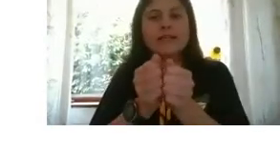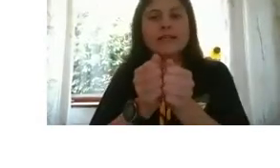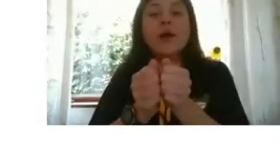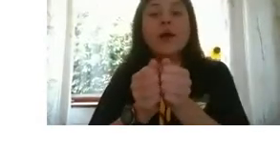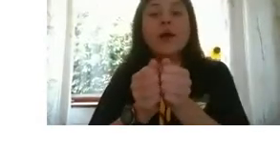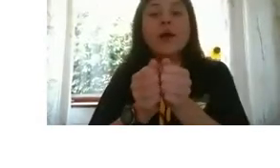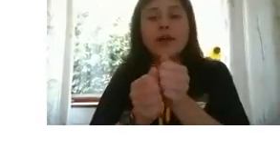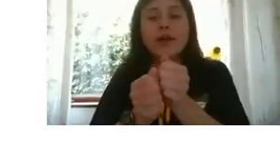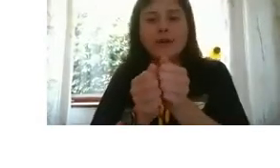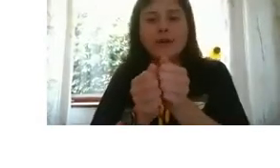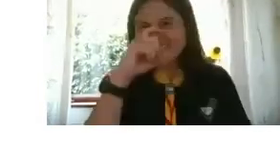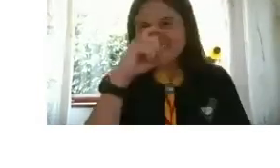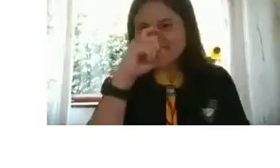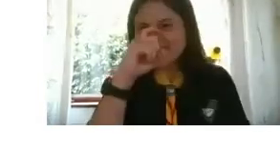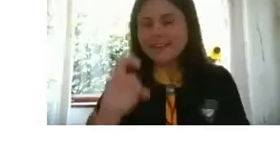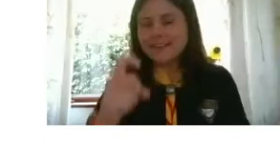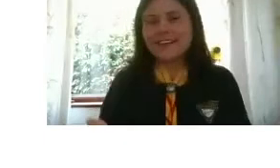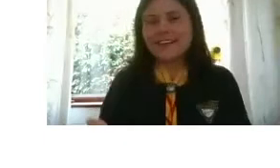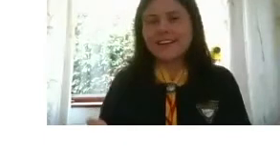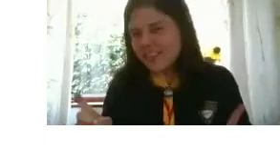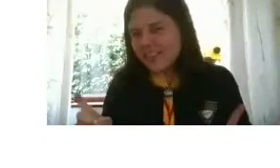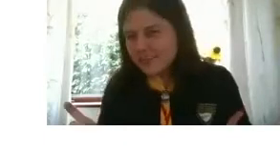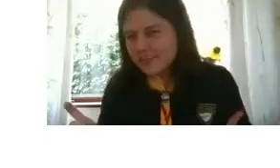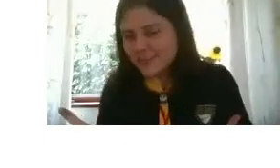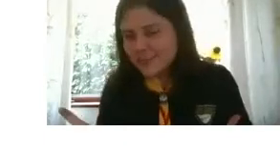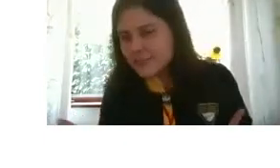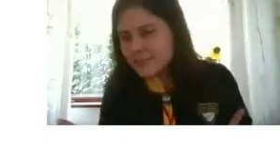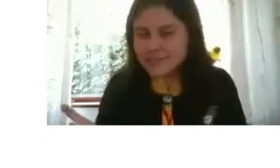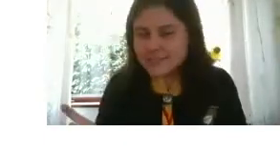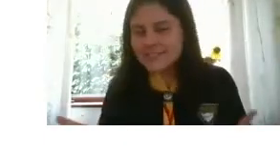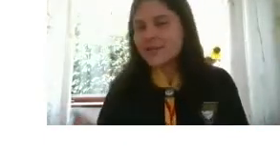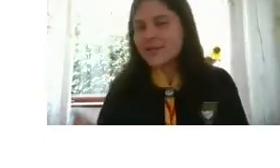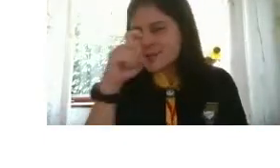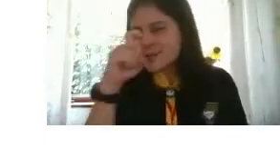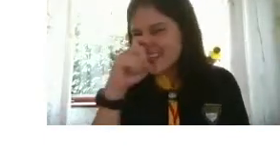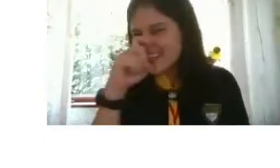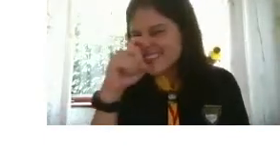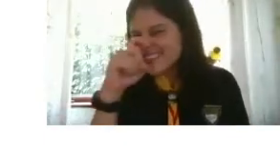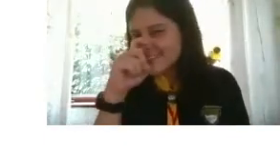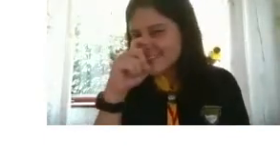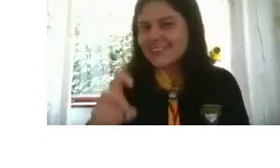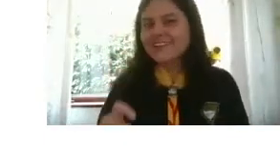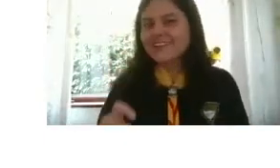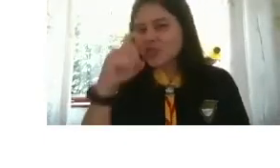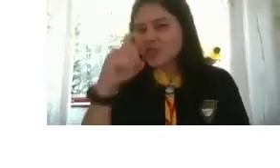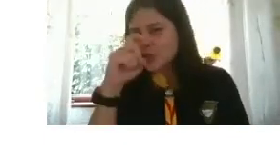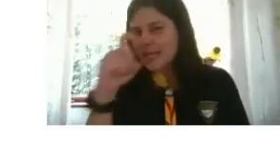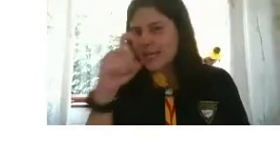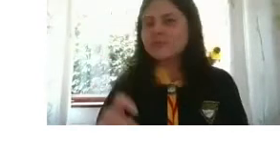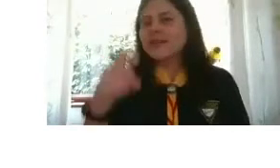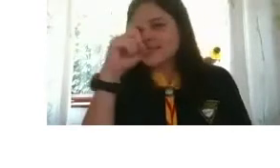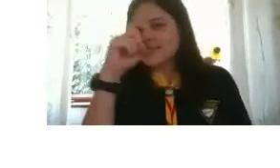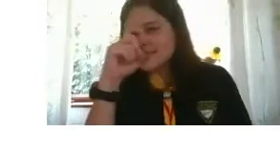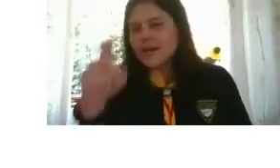hands. Brother. Sister. I don't know if it's because sometimes sisters are nosy, but sister is two